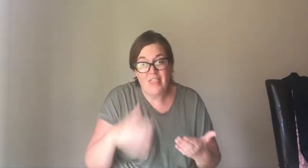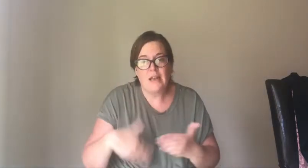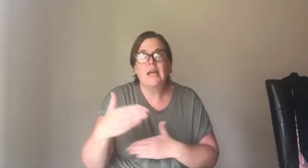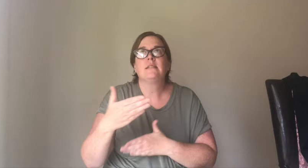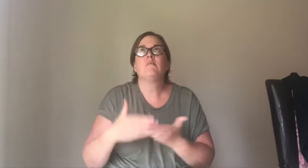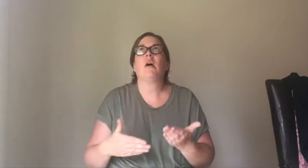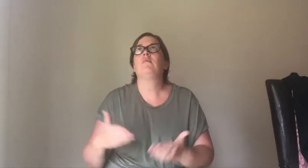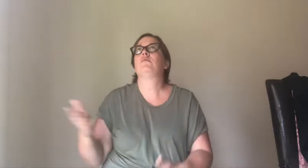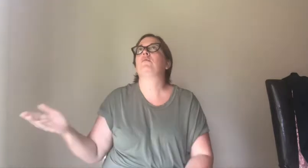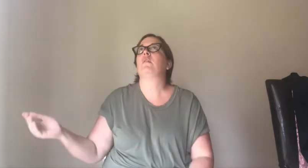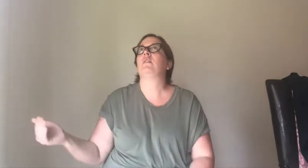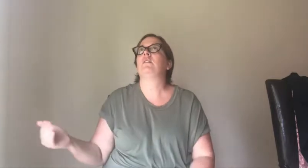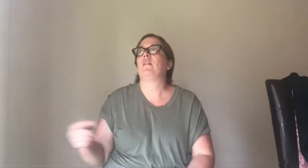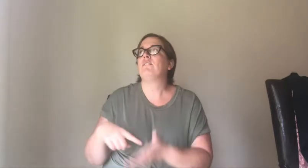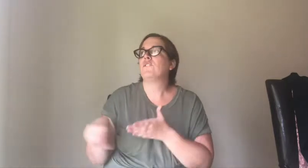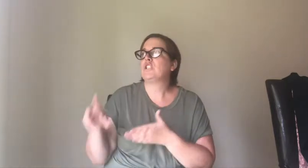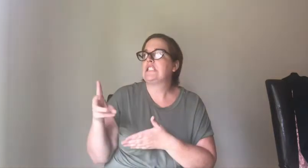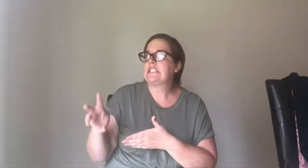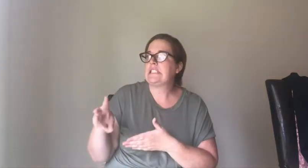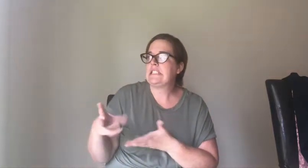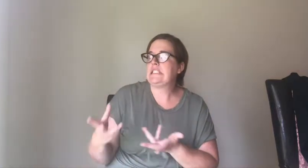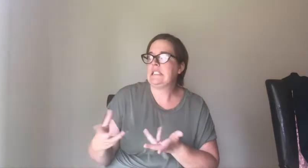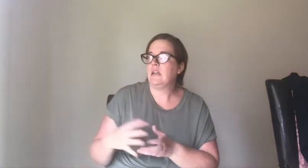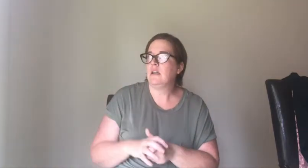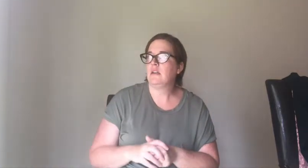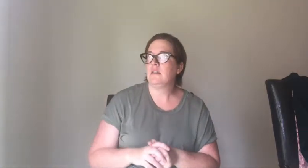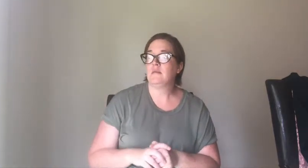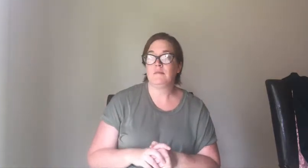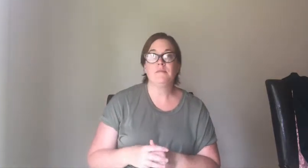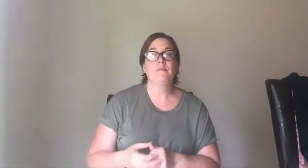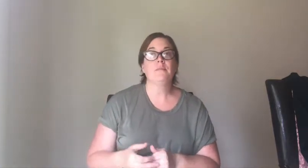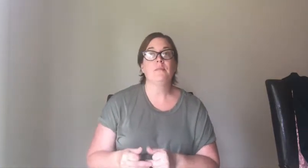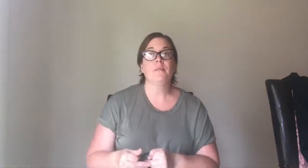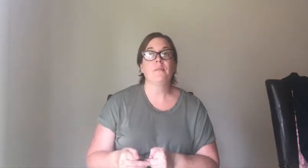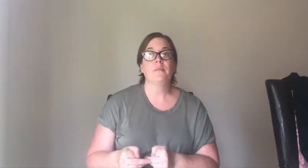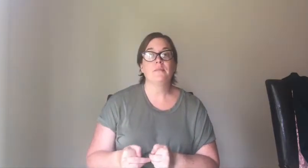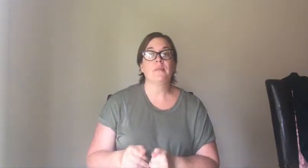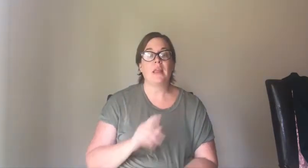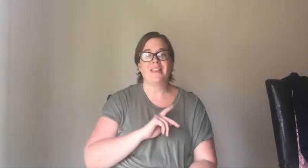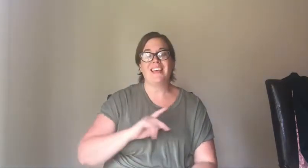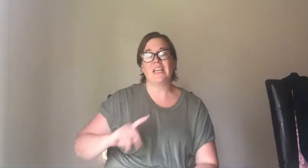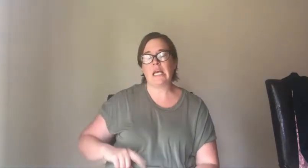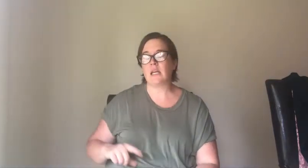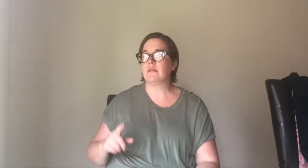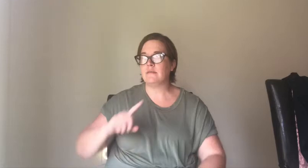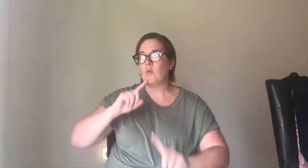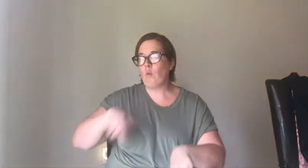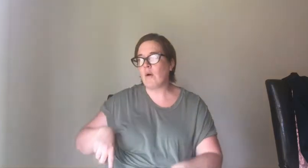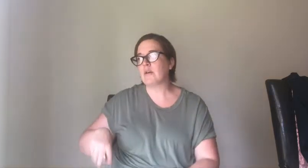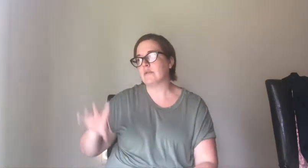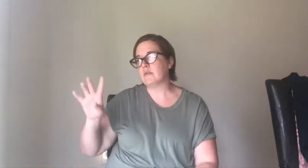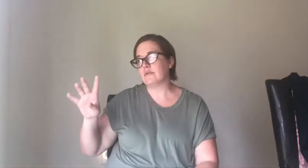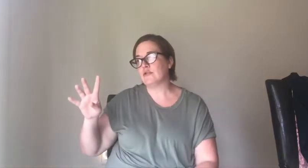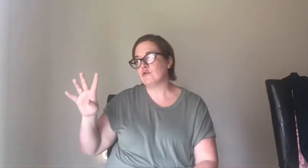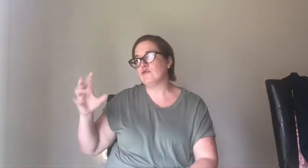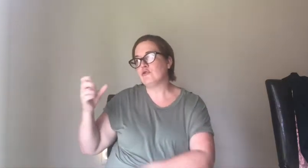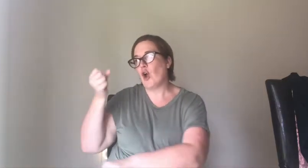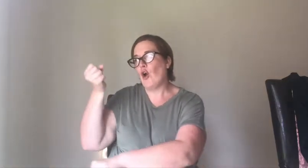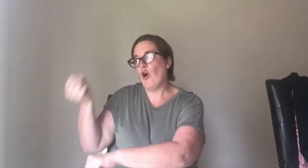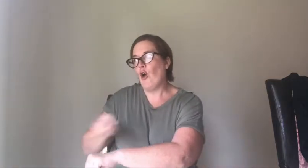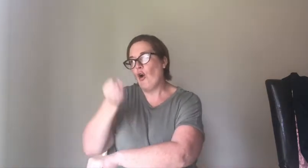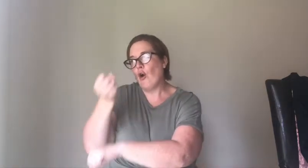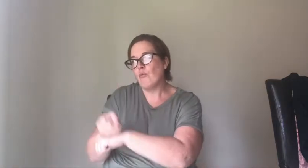any person who prays to anyone, divine or human, except to you, your majesty, will be thrown into the den of lions? They've got